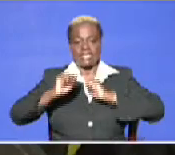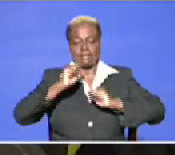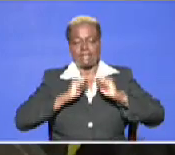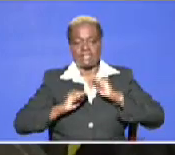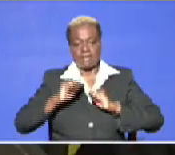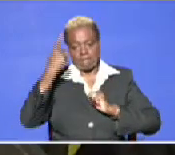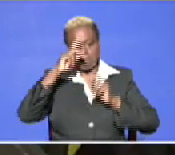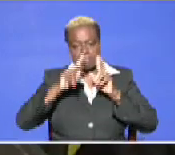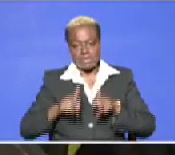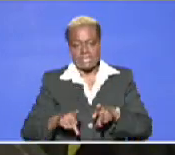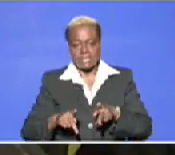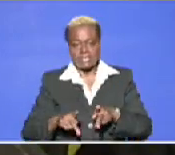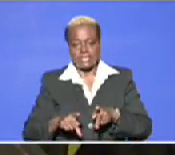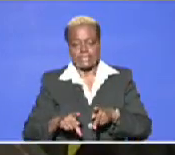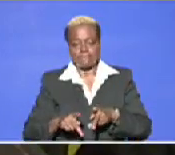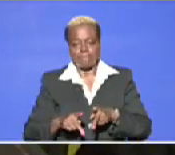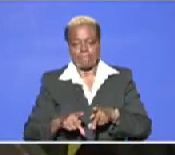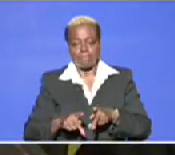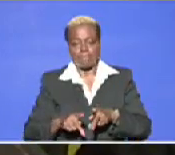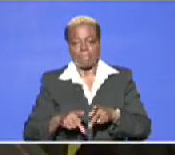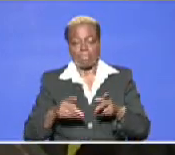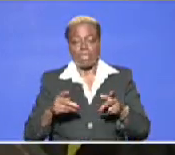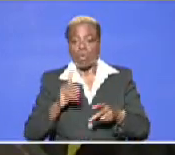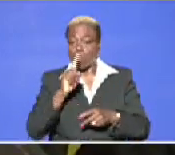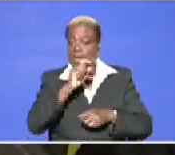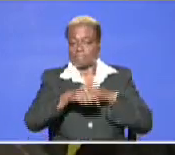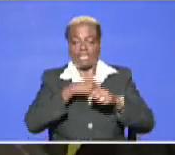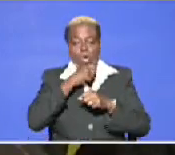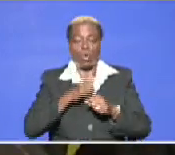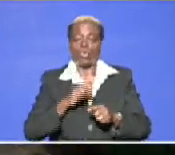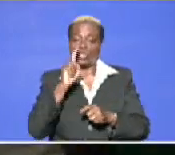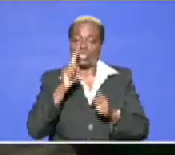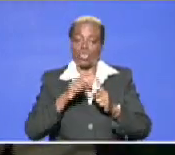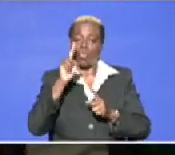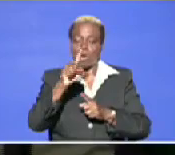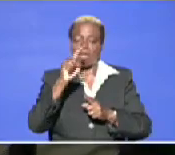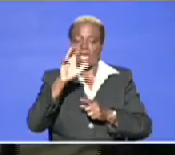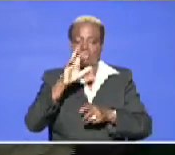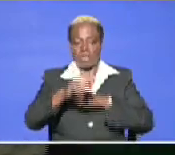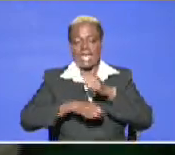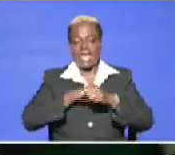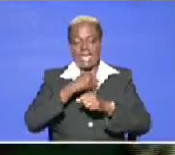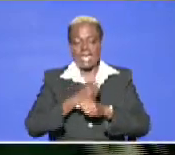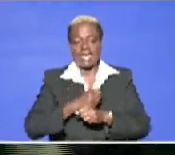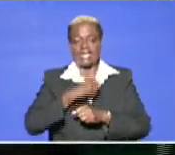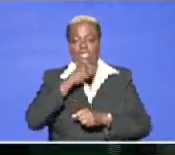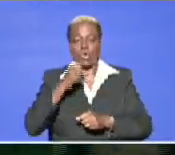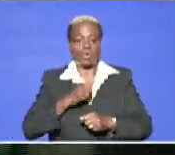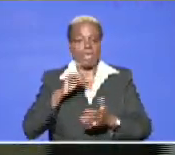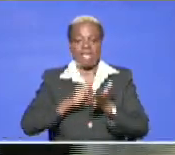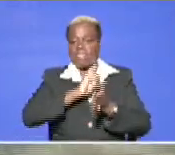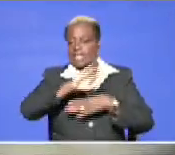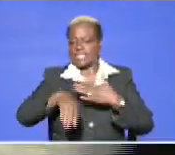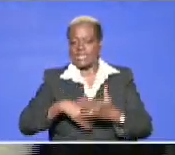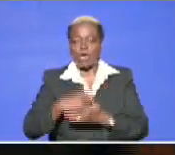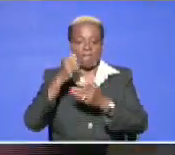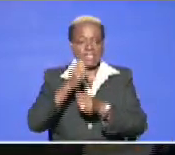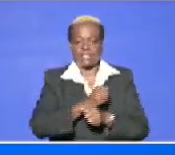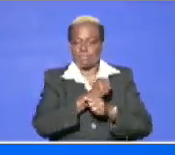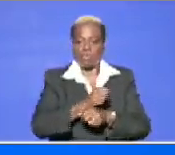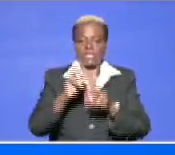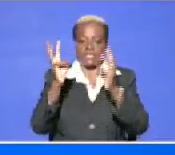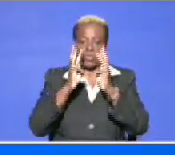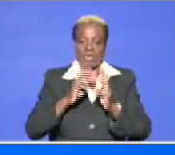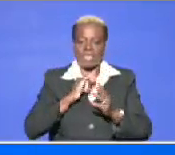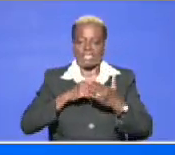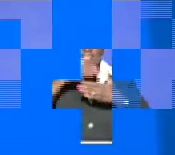for persons as young as 1 year old to 100 years old. And that's been a look at sports. A quick check on weather is up next.